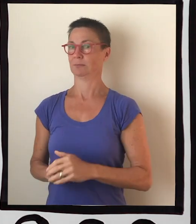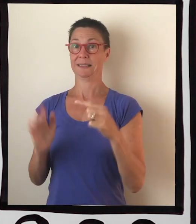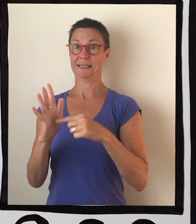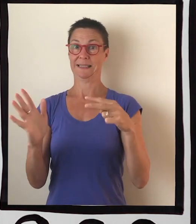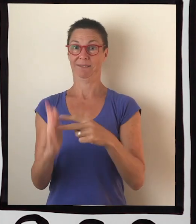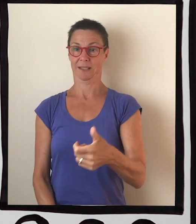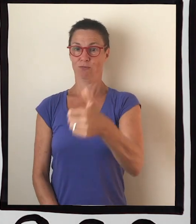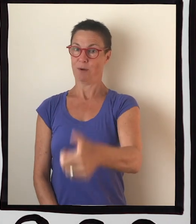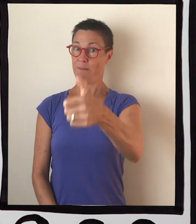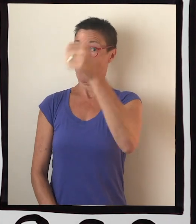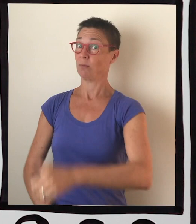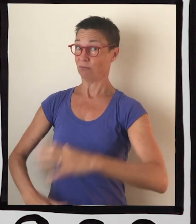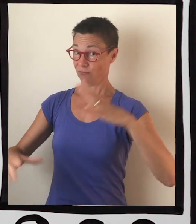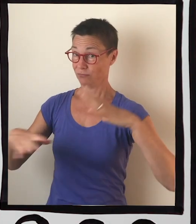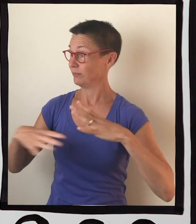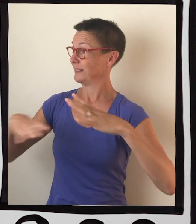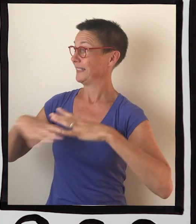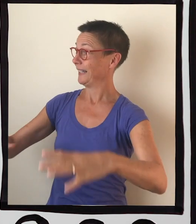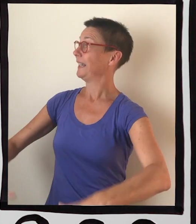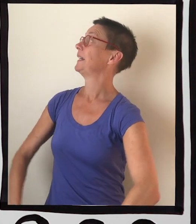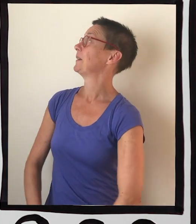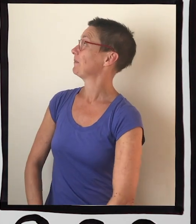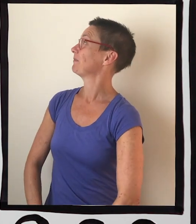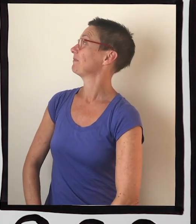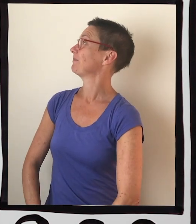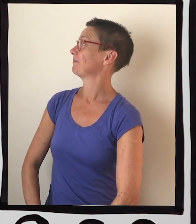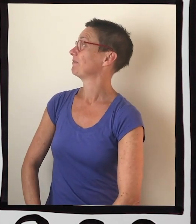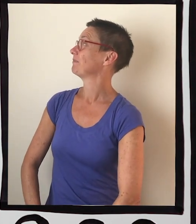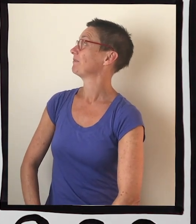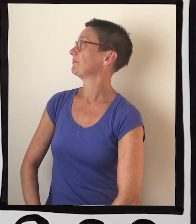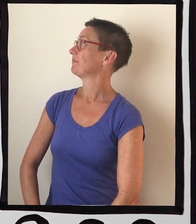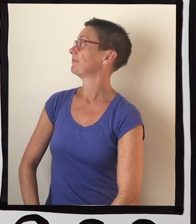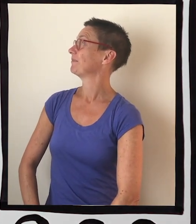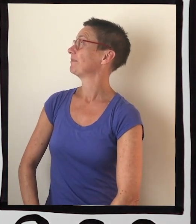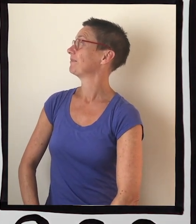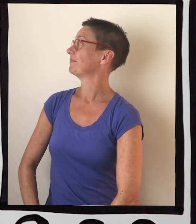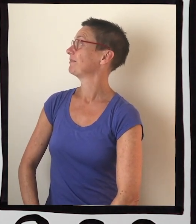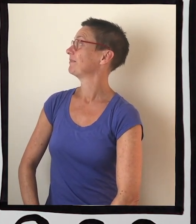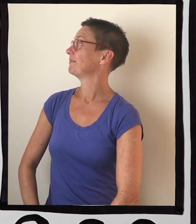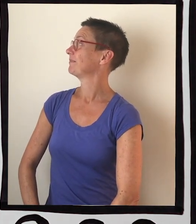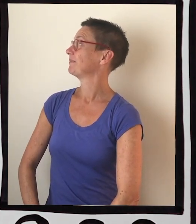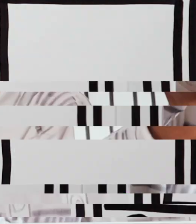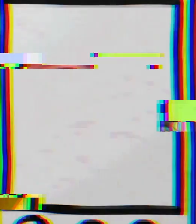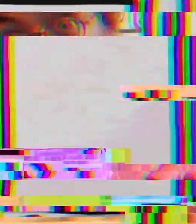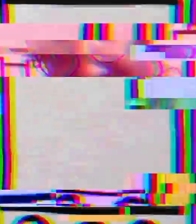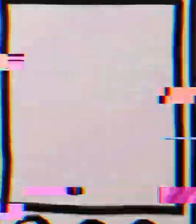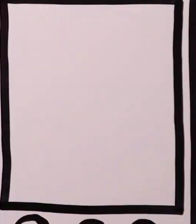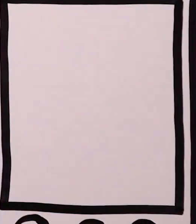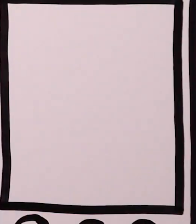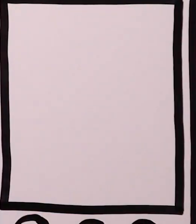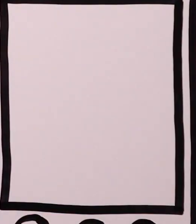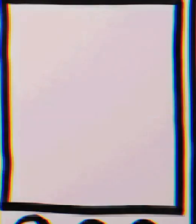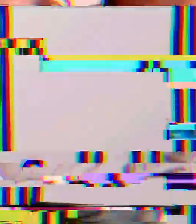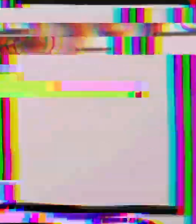get the TV remote. TV remote. Are you ready? Three, two, one. two,